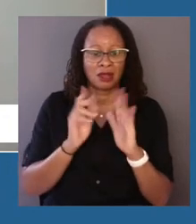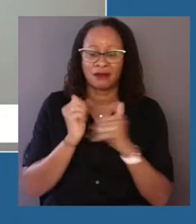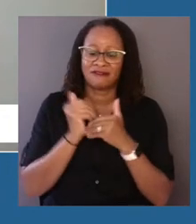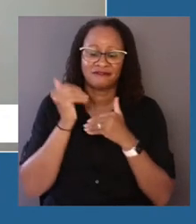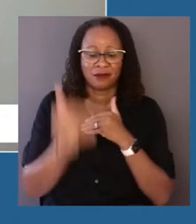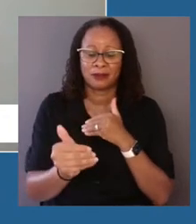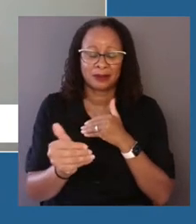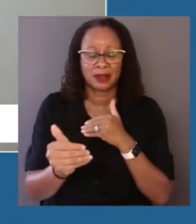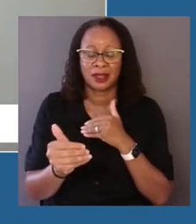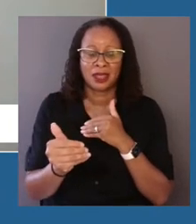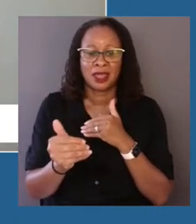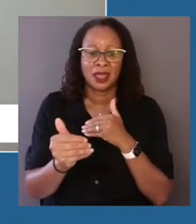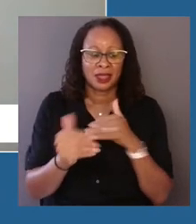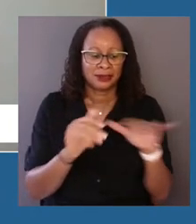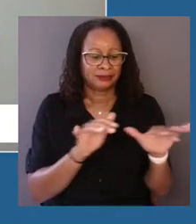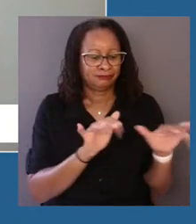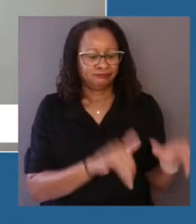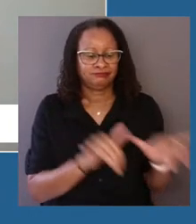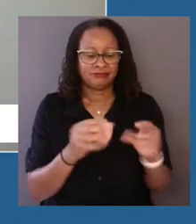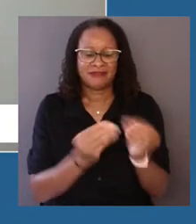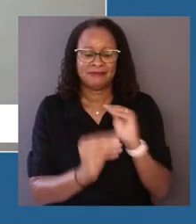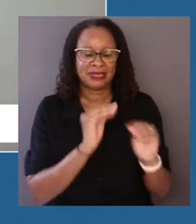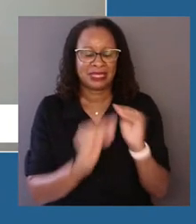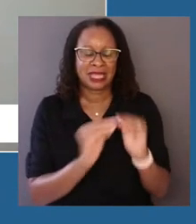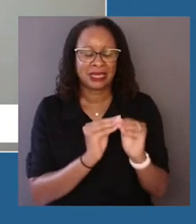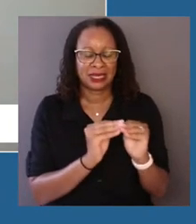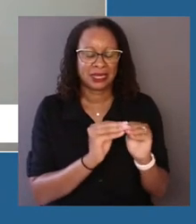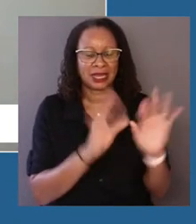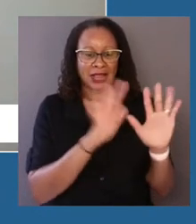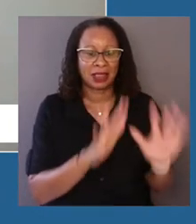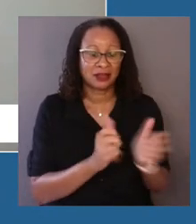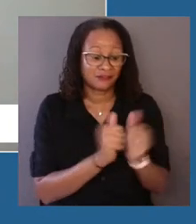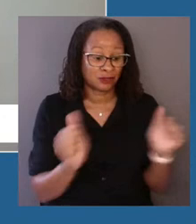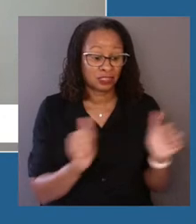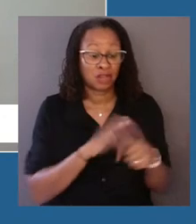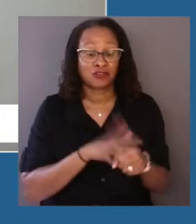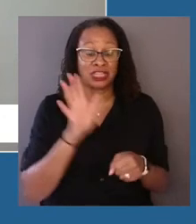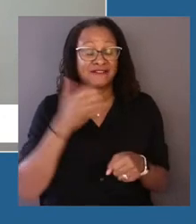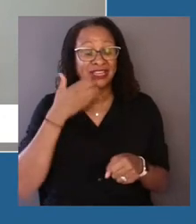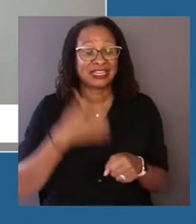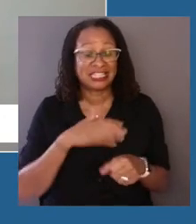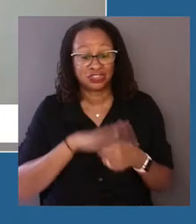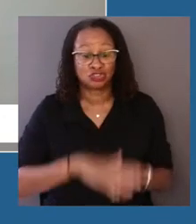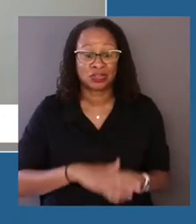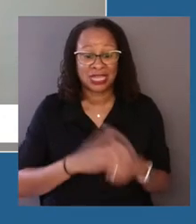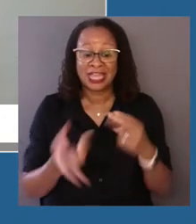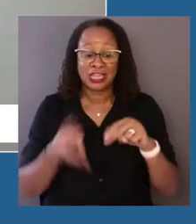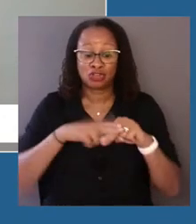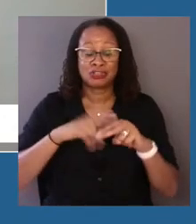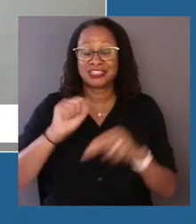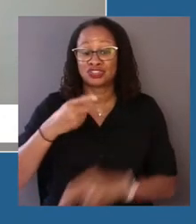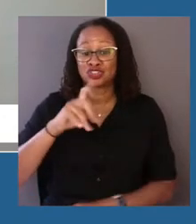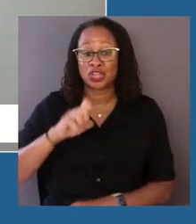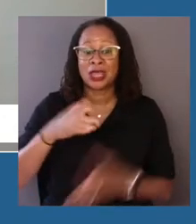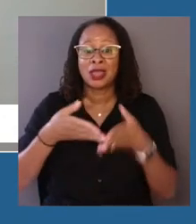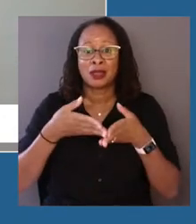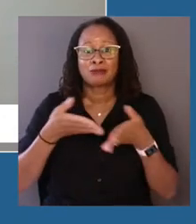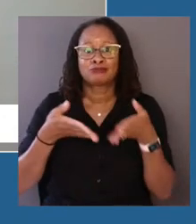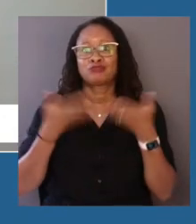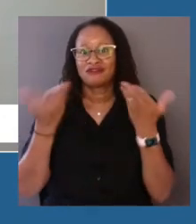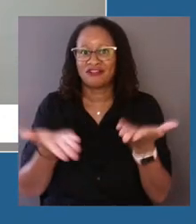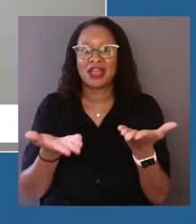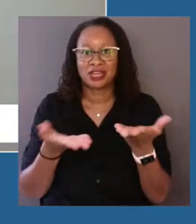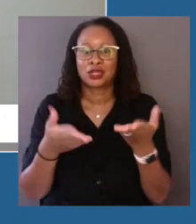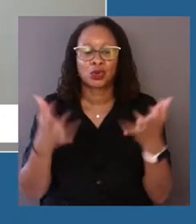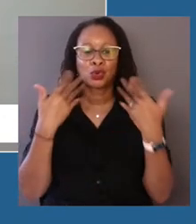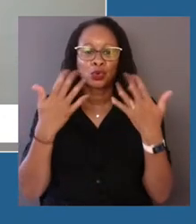mitigating neighborhood climate vulnerability, right? And relieving heat stress and increasing shade, providing cool corridors. There are so many social and